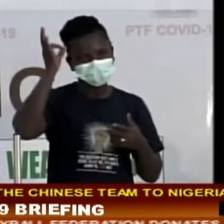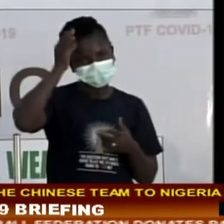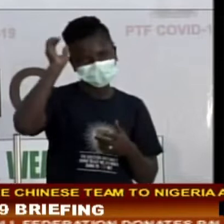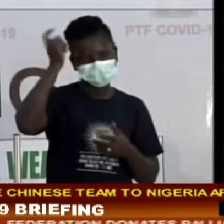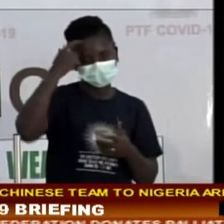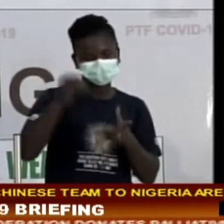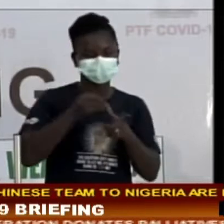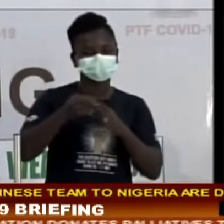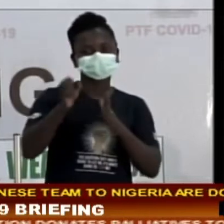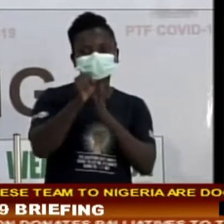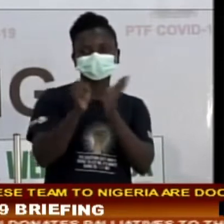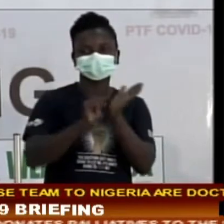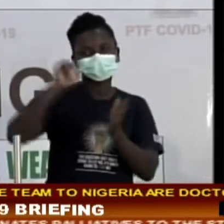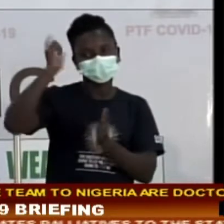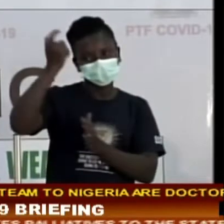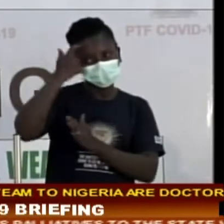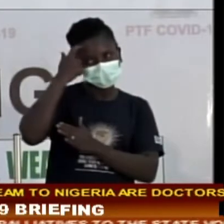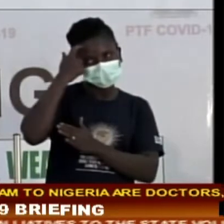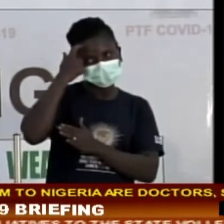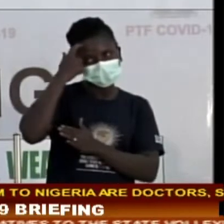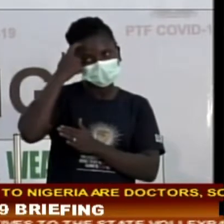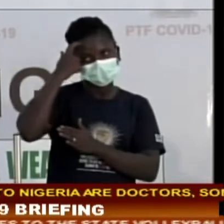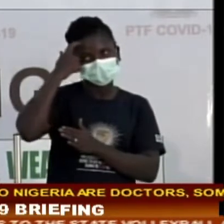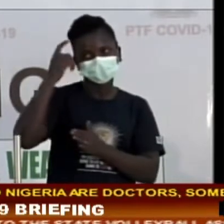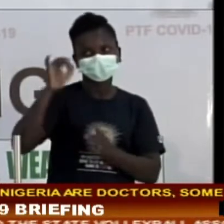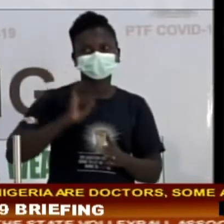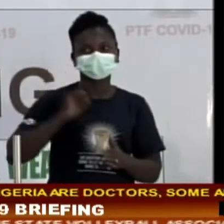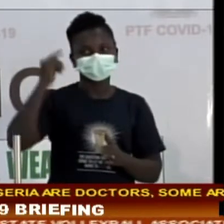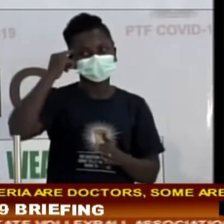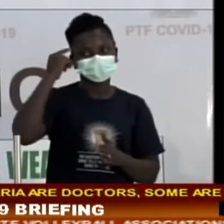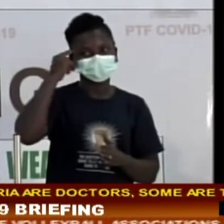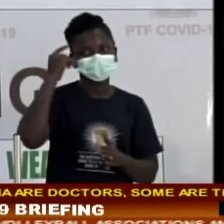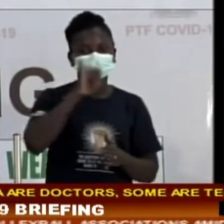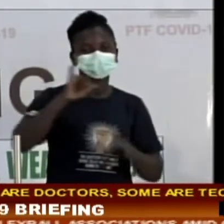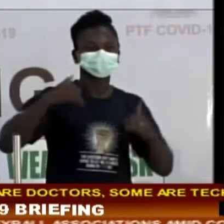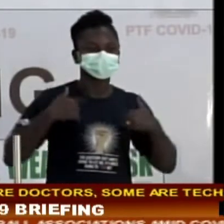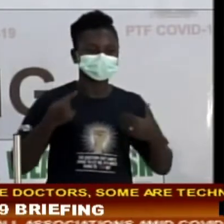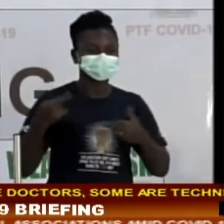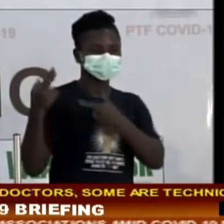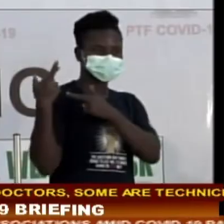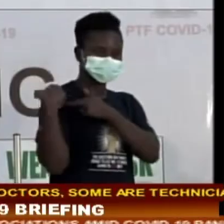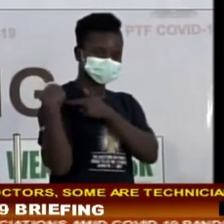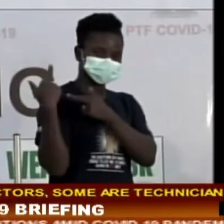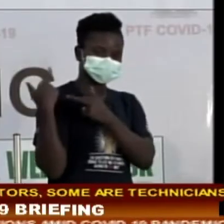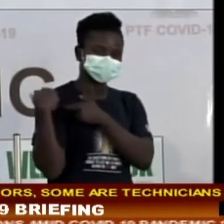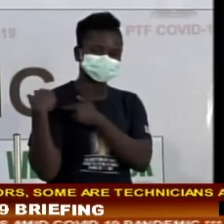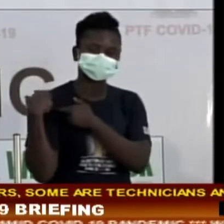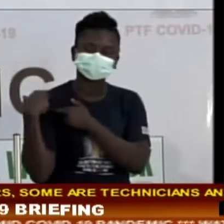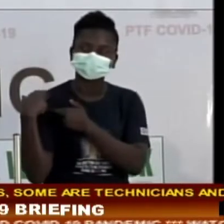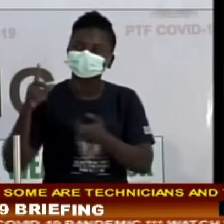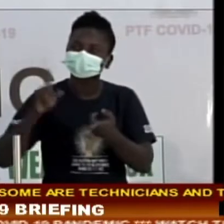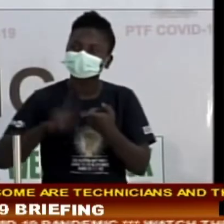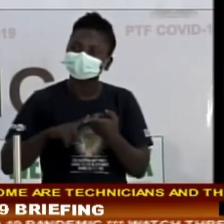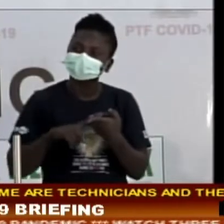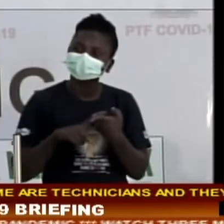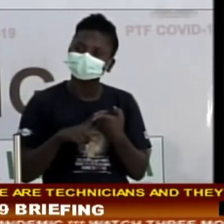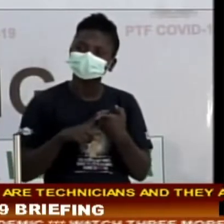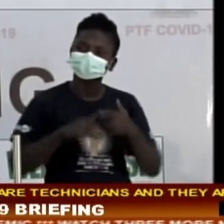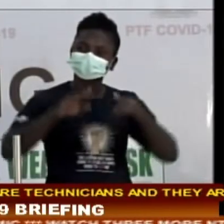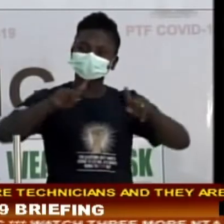state government I think they have the responsibility to